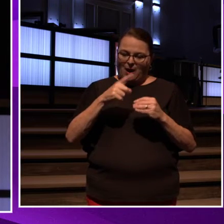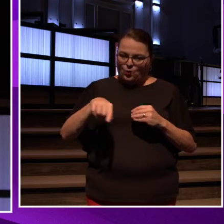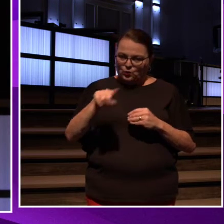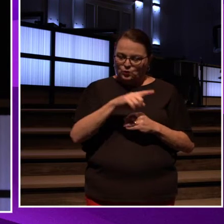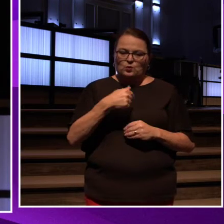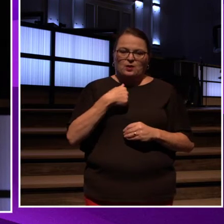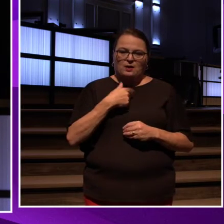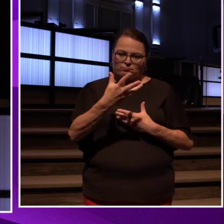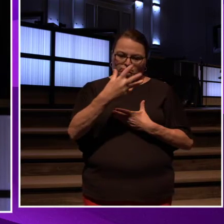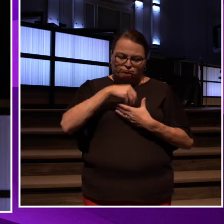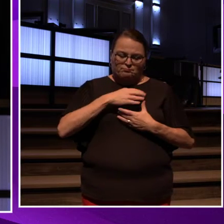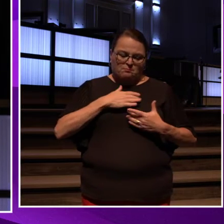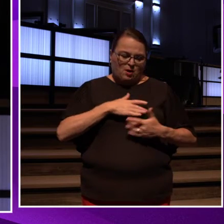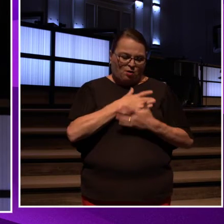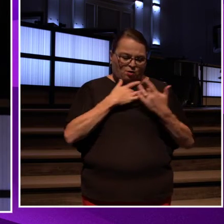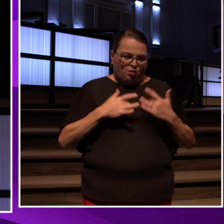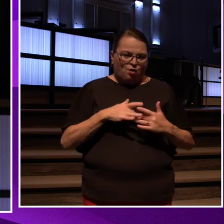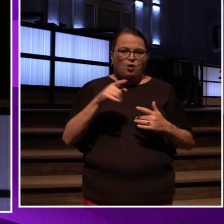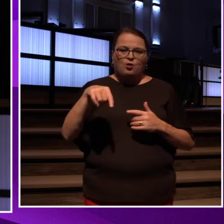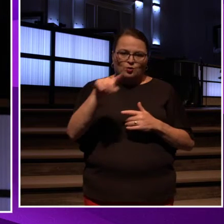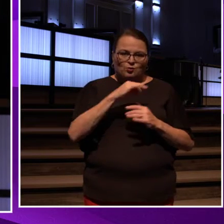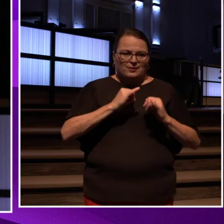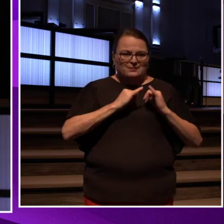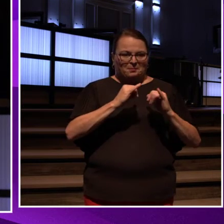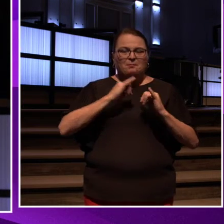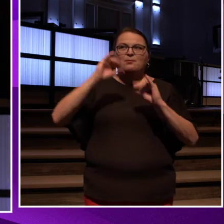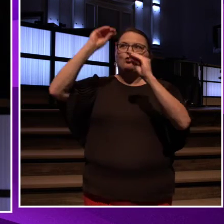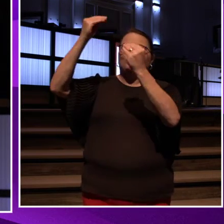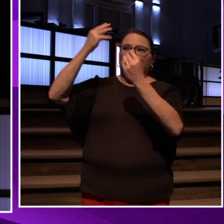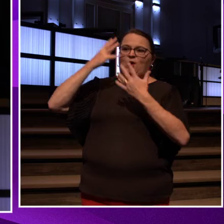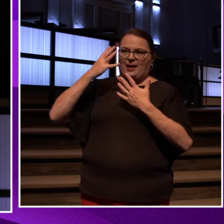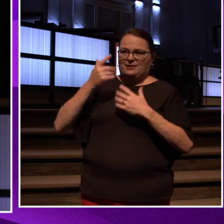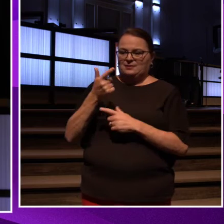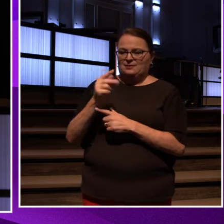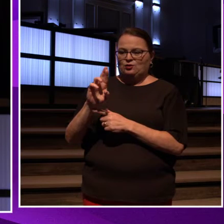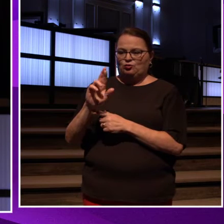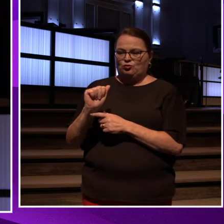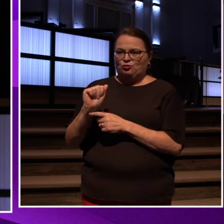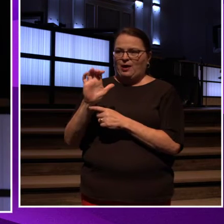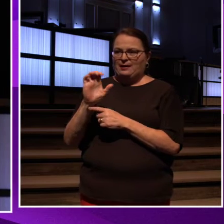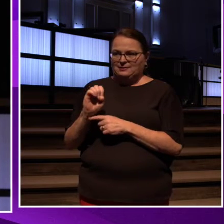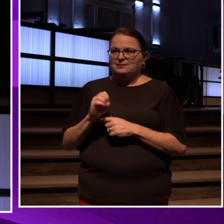and you're partakers with me of grace." You need to underline that word grace.